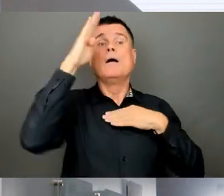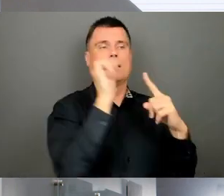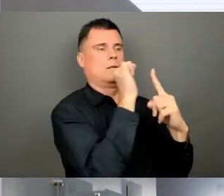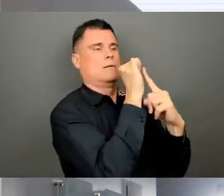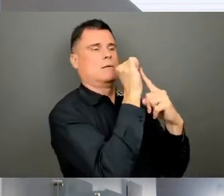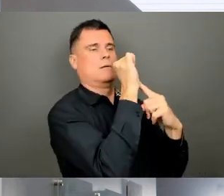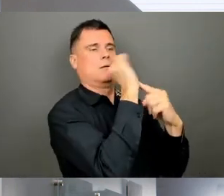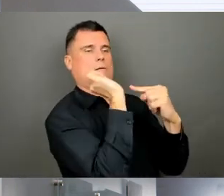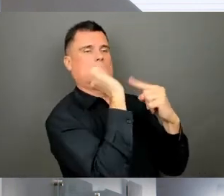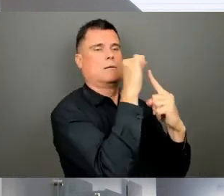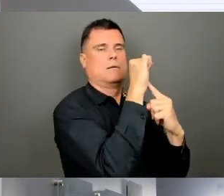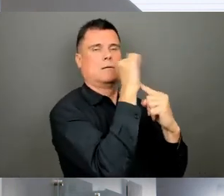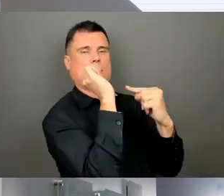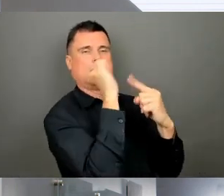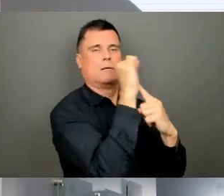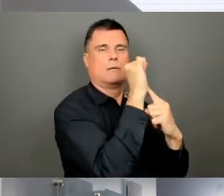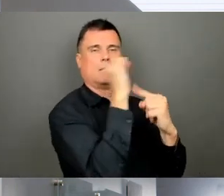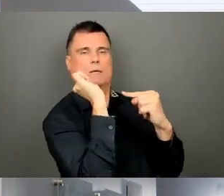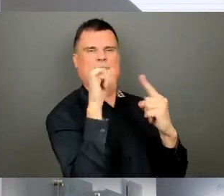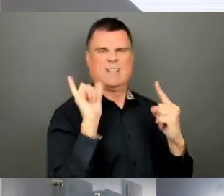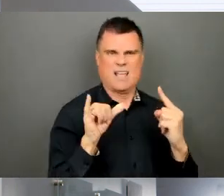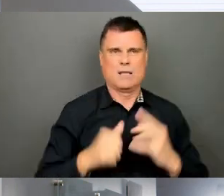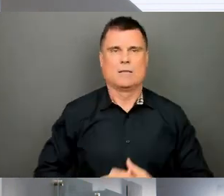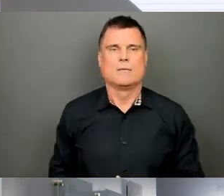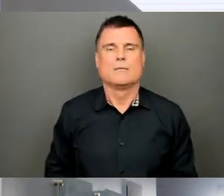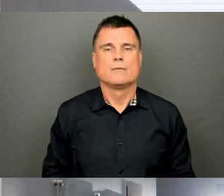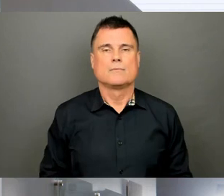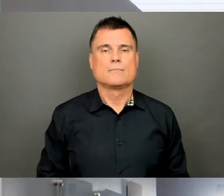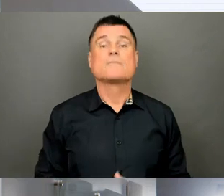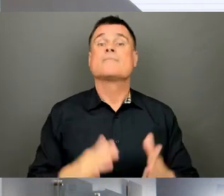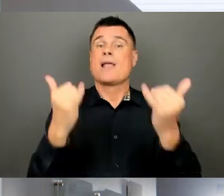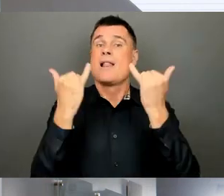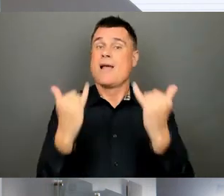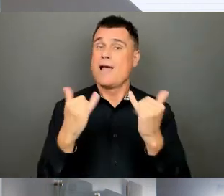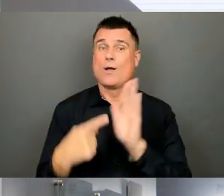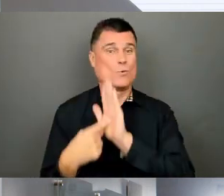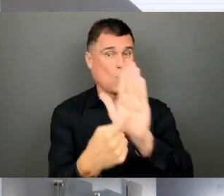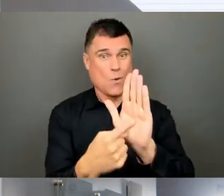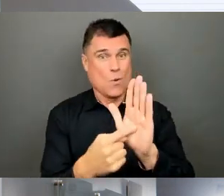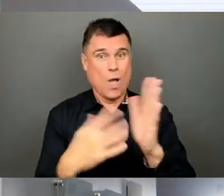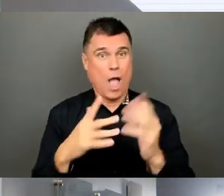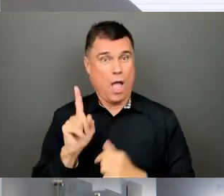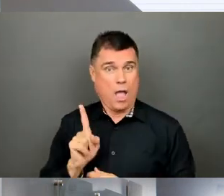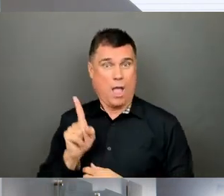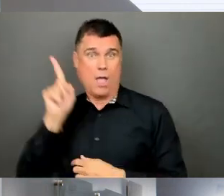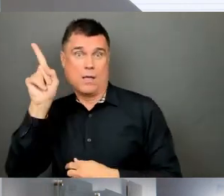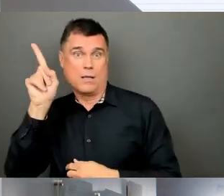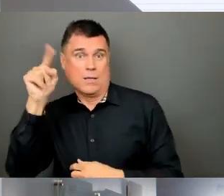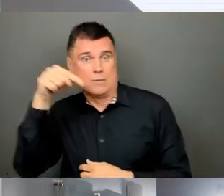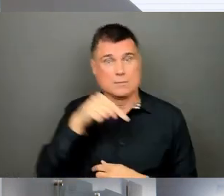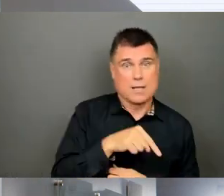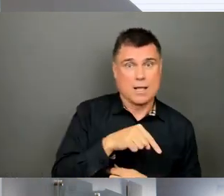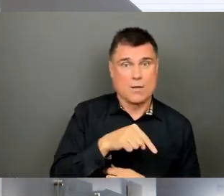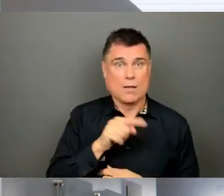that finger. Good. All right, so facing the center, we're going to roll the music. We're going to do the down groove, the up groove, the front groove, and the back groove.